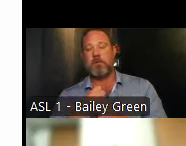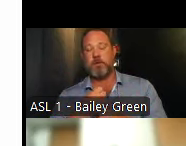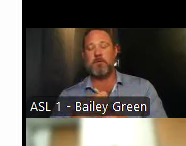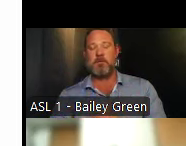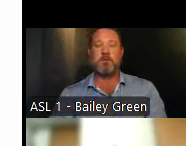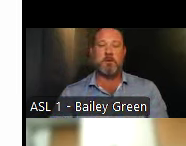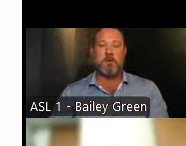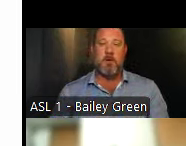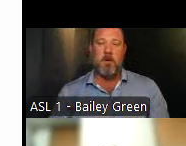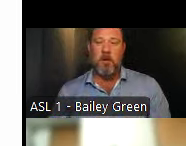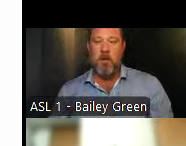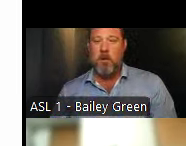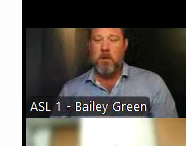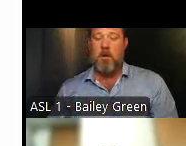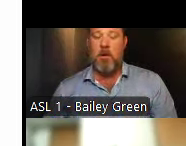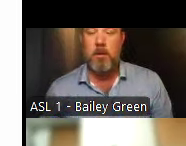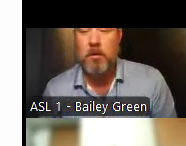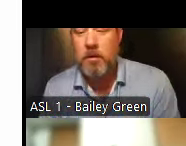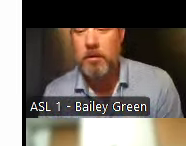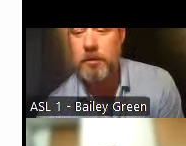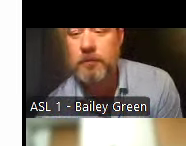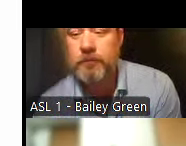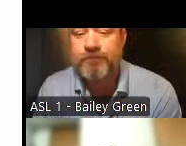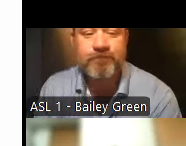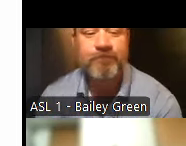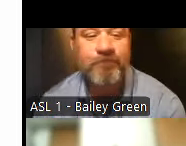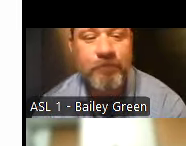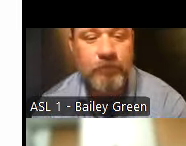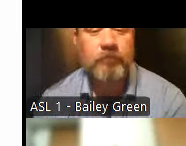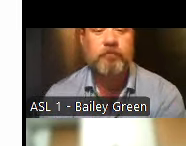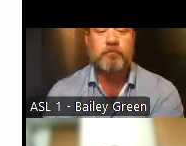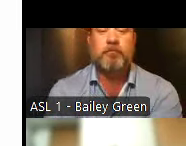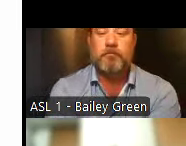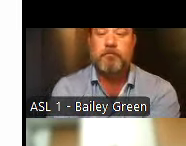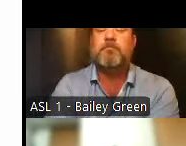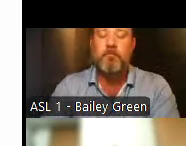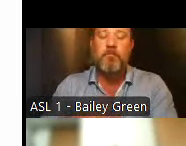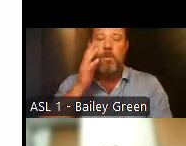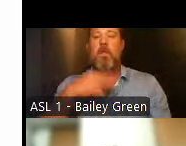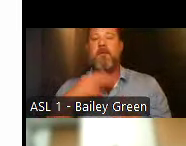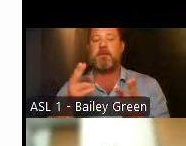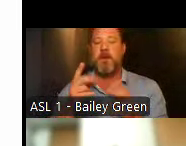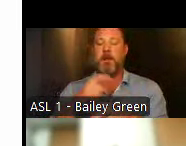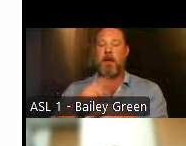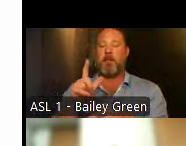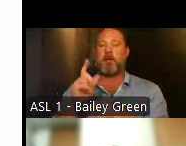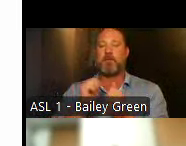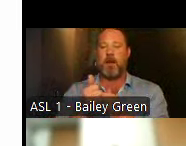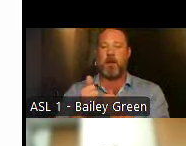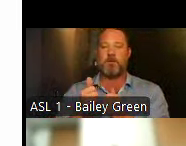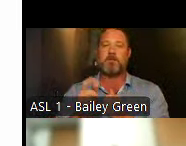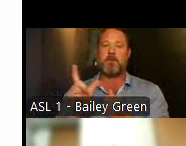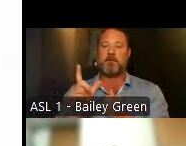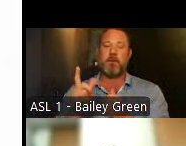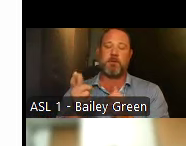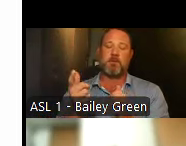keep conversations going during the recess. It will have an expedited timeline to pass once the legislature